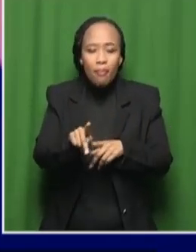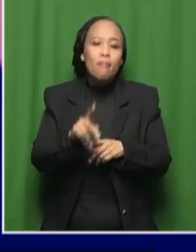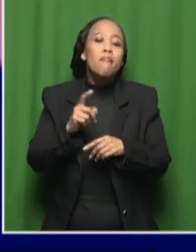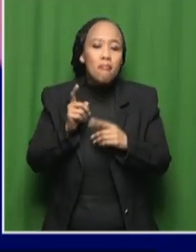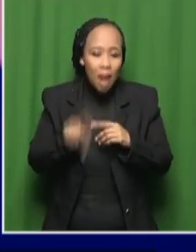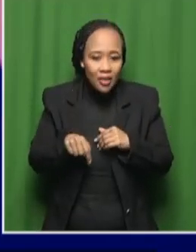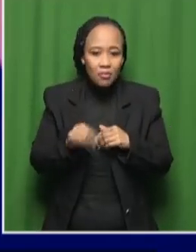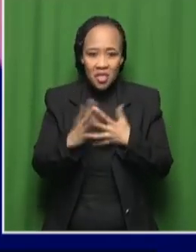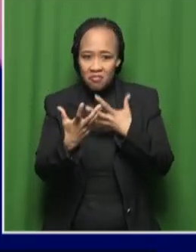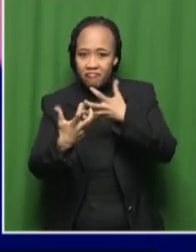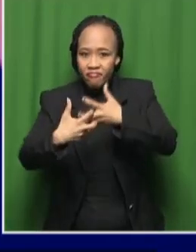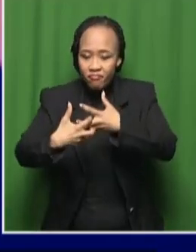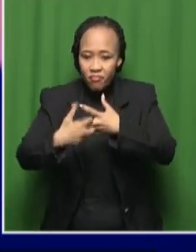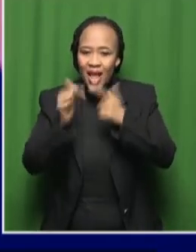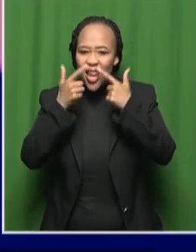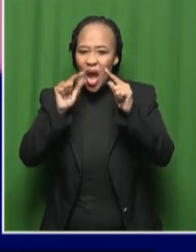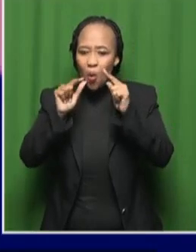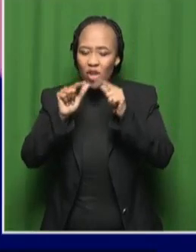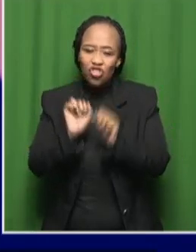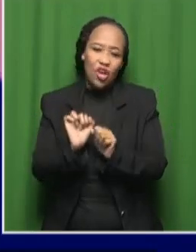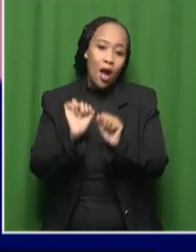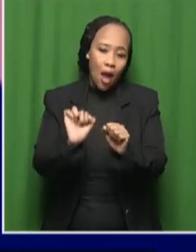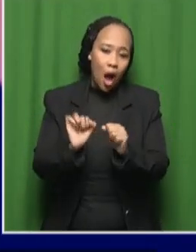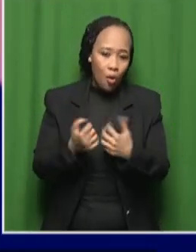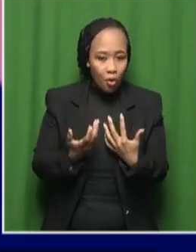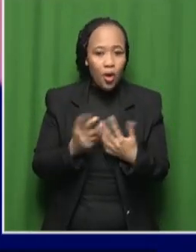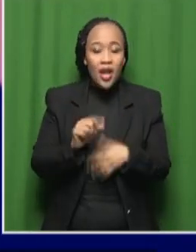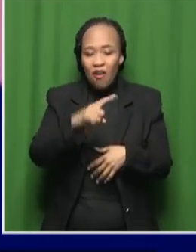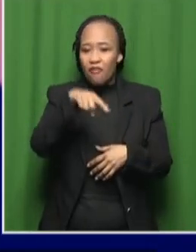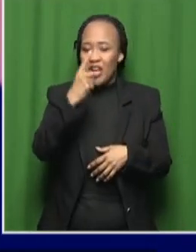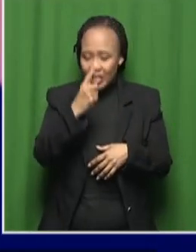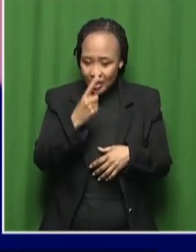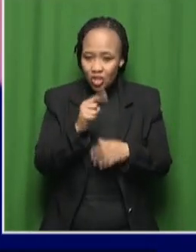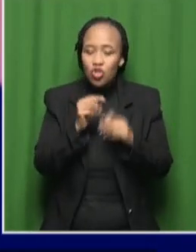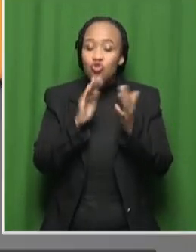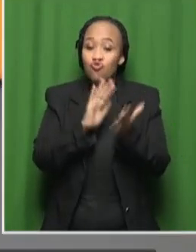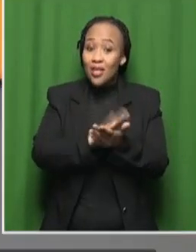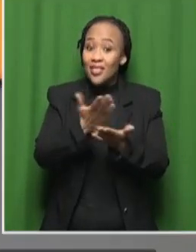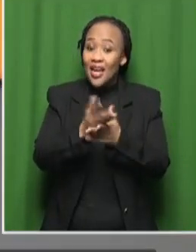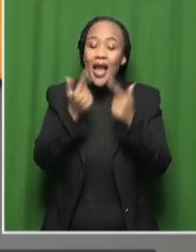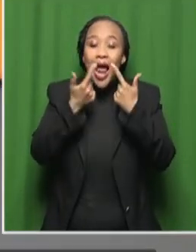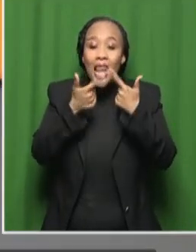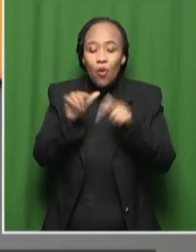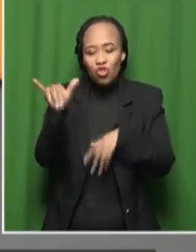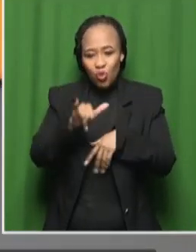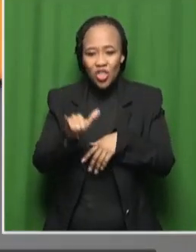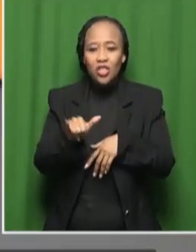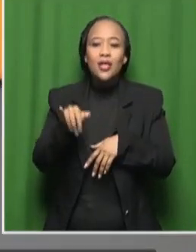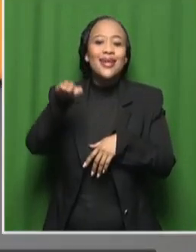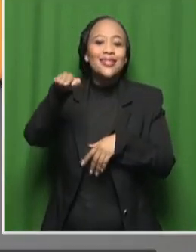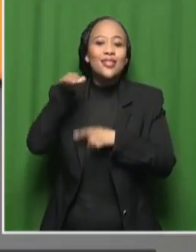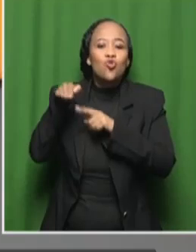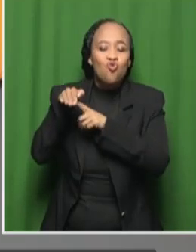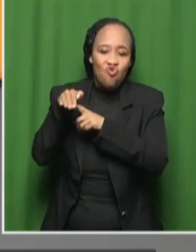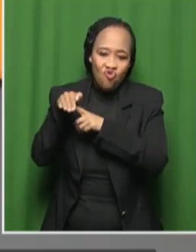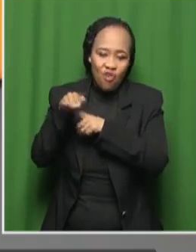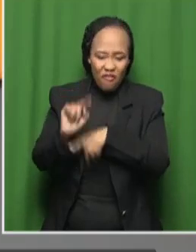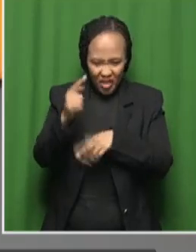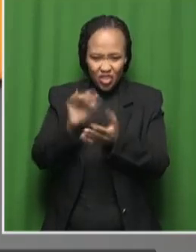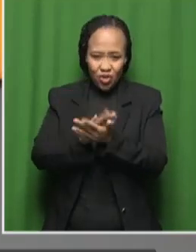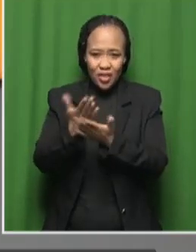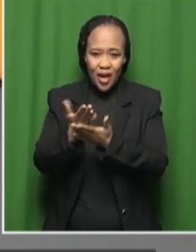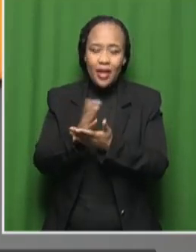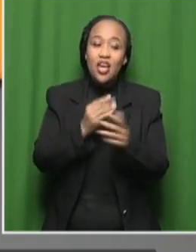of your language base. So our first set of translation is going to be into Zulu. Okay. Is this a pilot project, or are you at some point going to